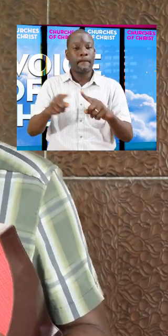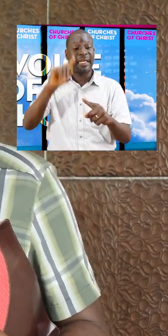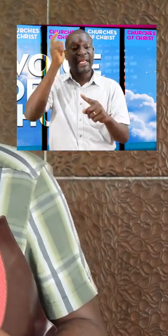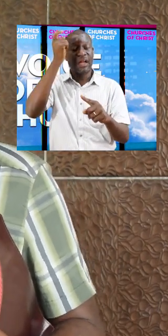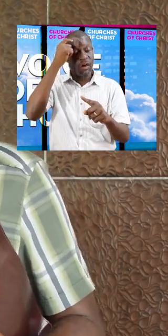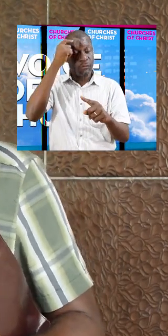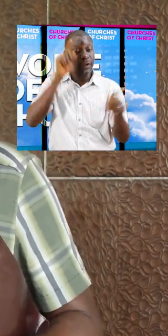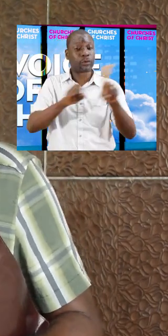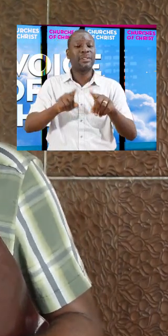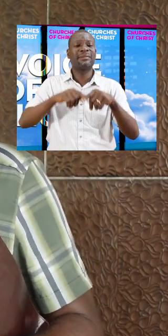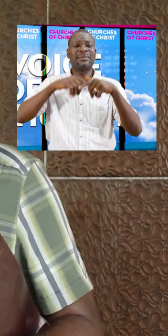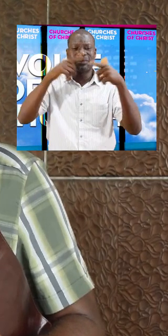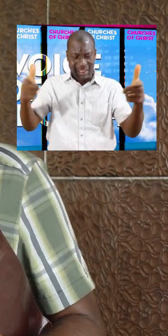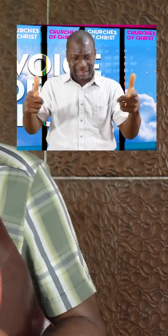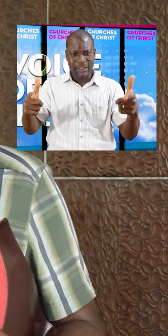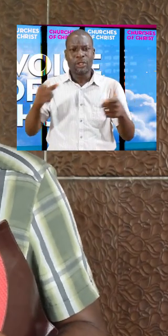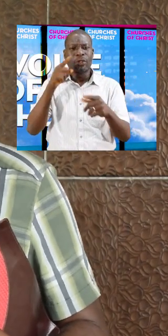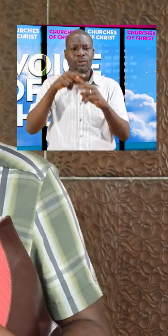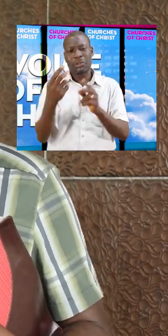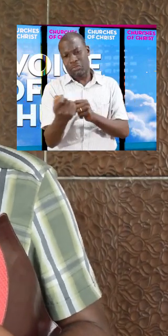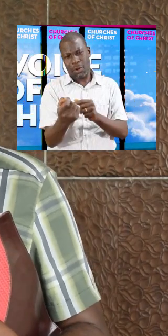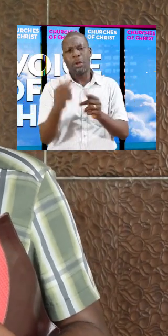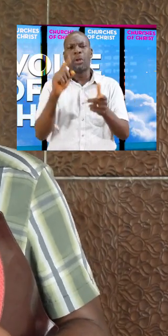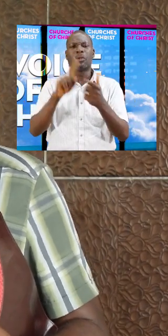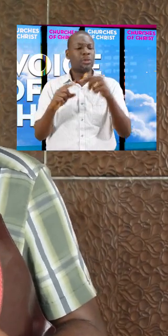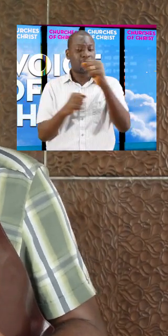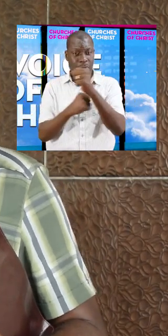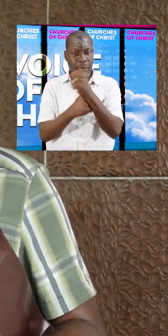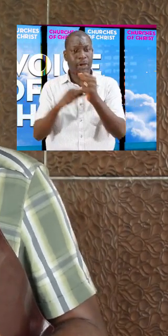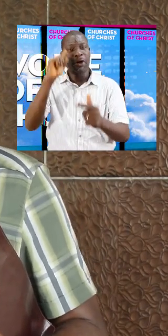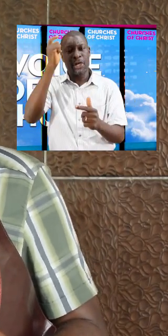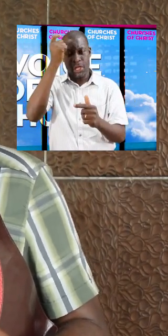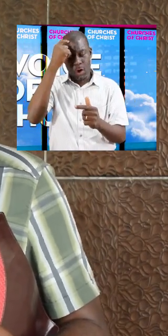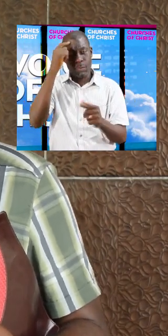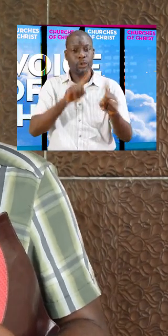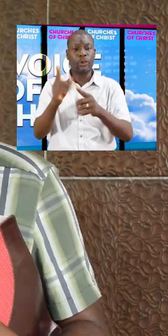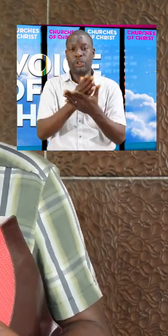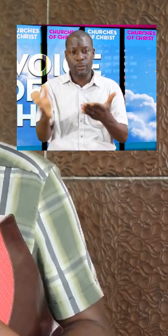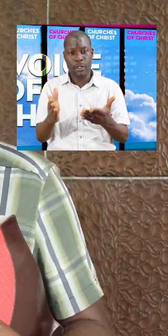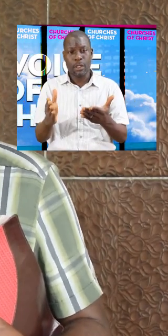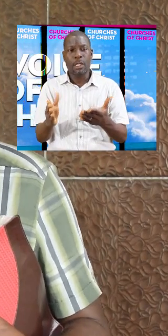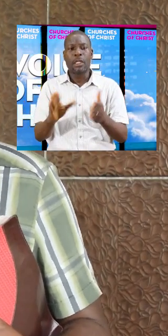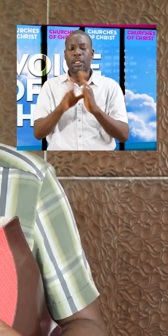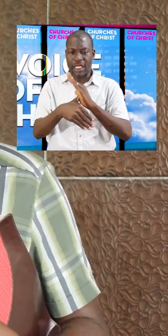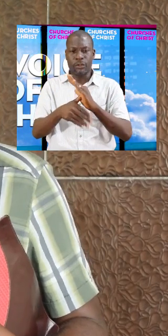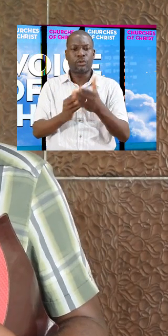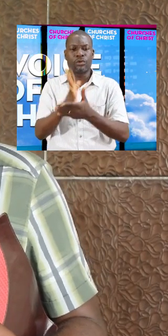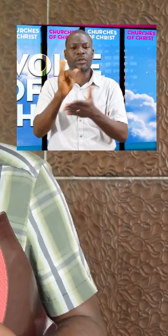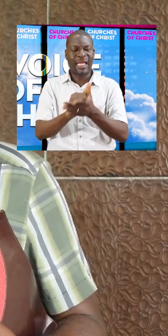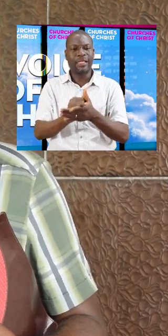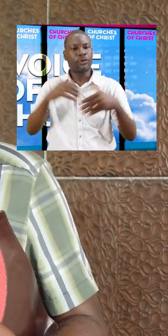kakraka enti kakra ya ye de ebei no ebeboa ama aban no atumi ye ene ma kakra bi na menam so e de